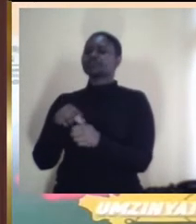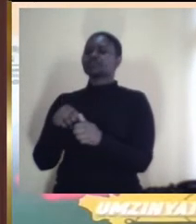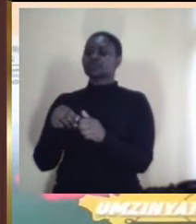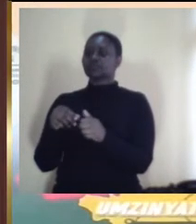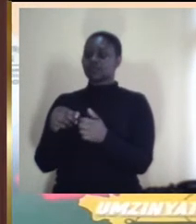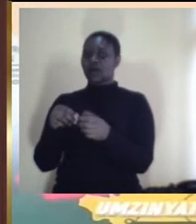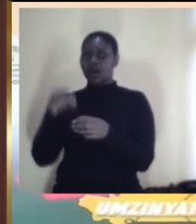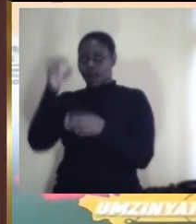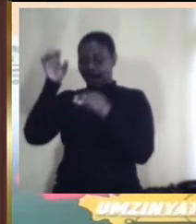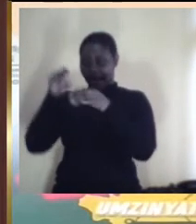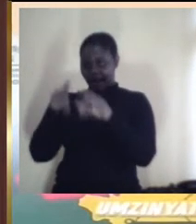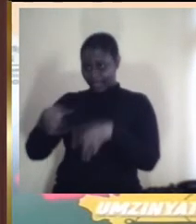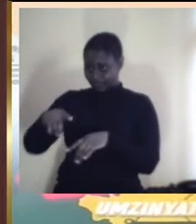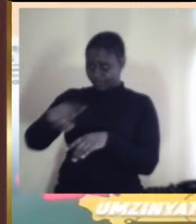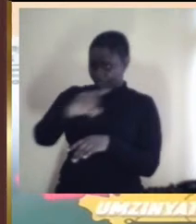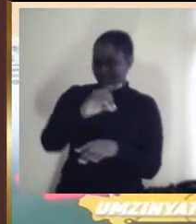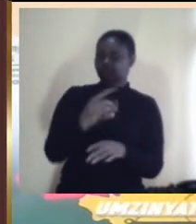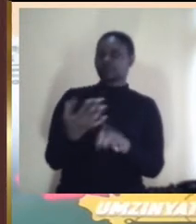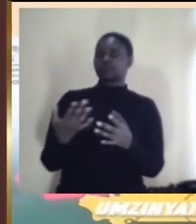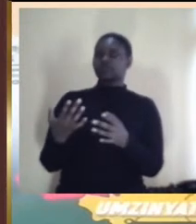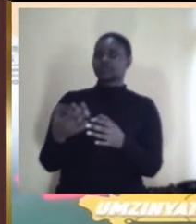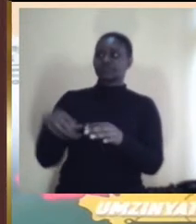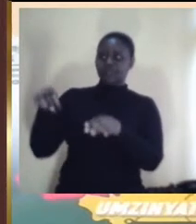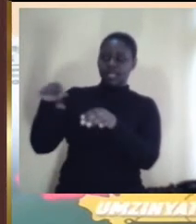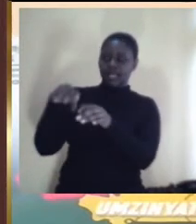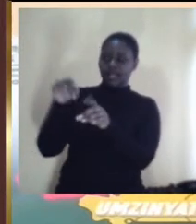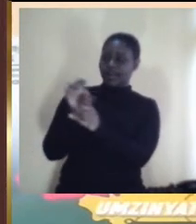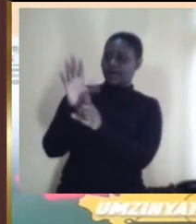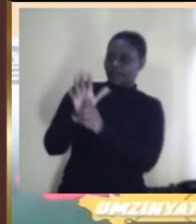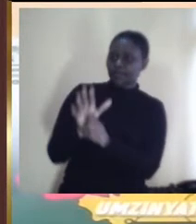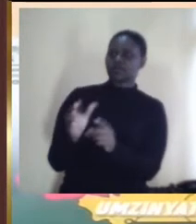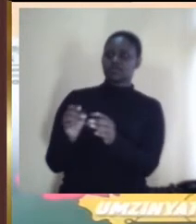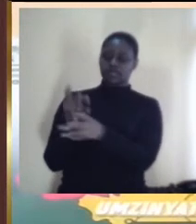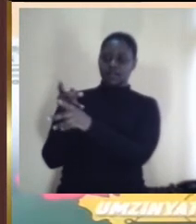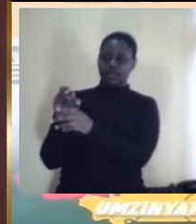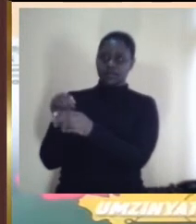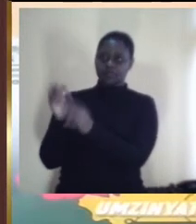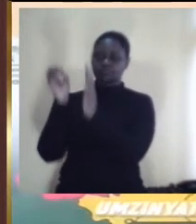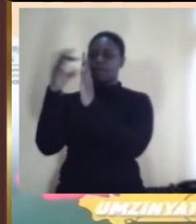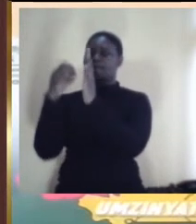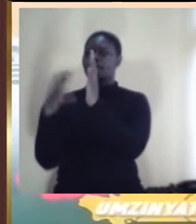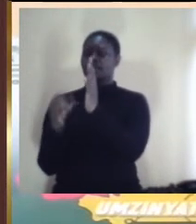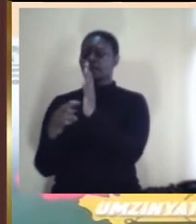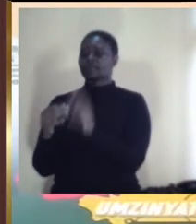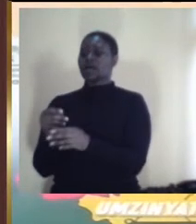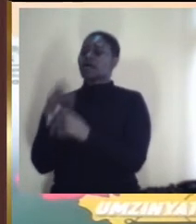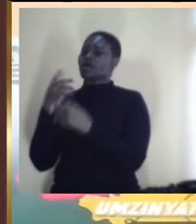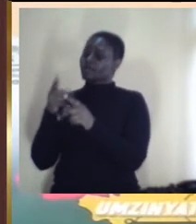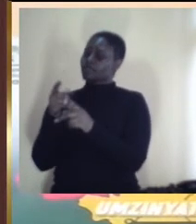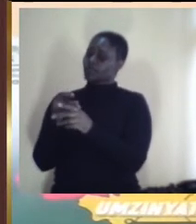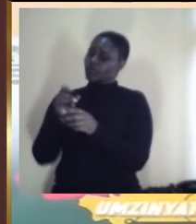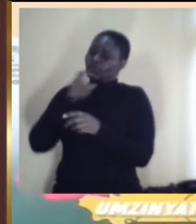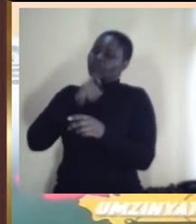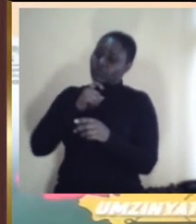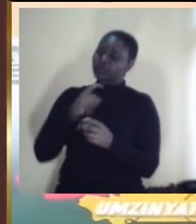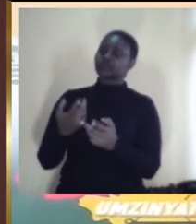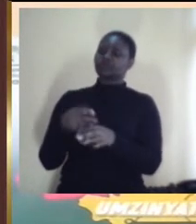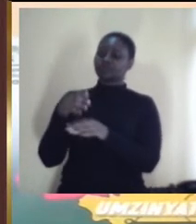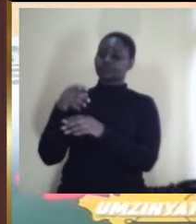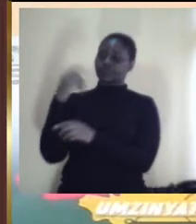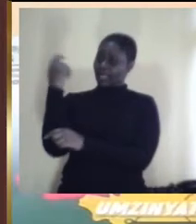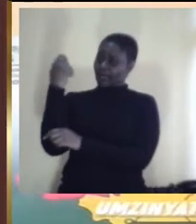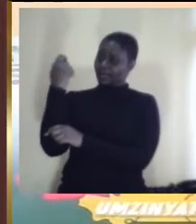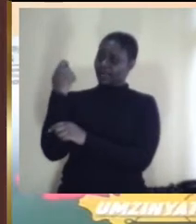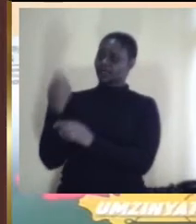tanks, animal handling, fencing and input storage facilities. Finally, rural youth interested in